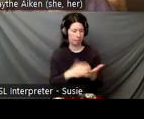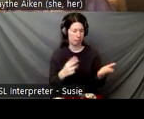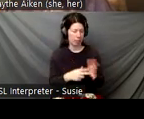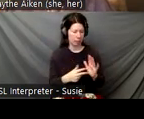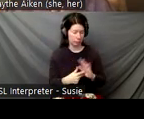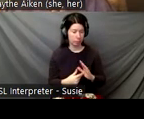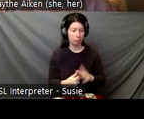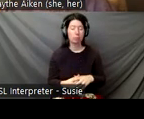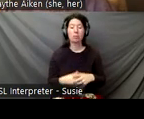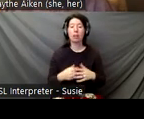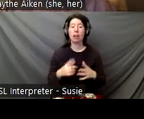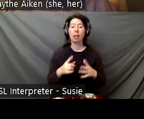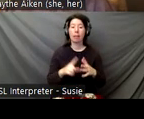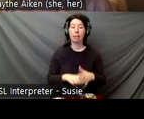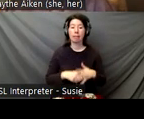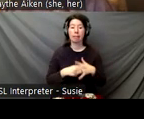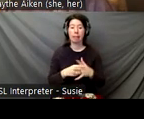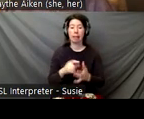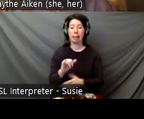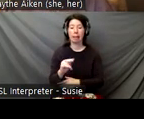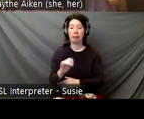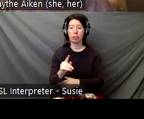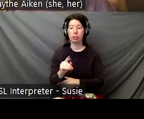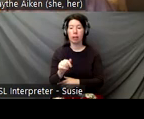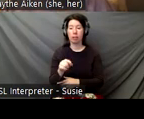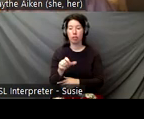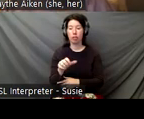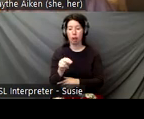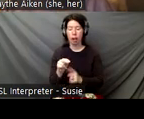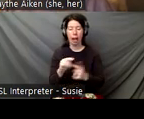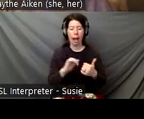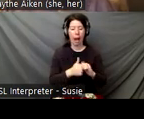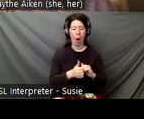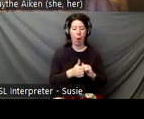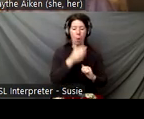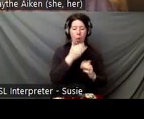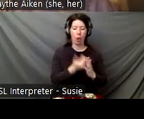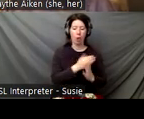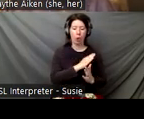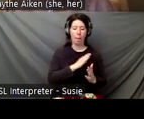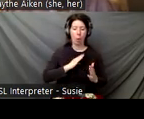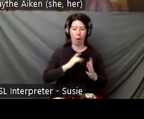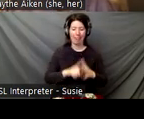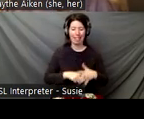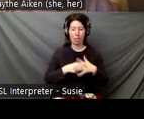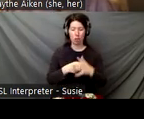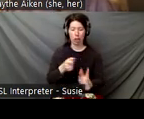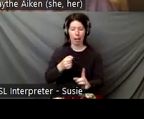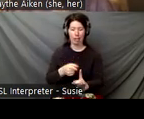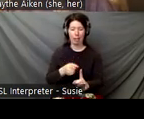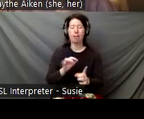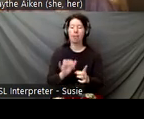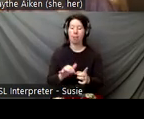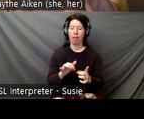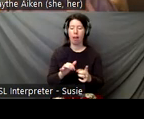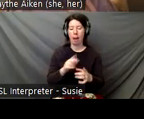the initiation. So how will the new board initiate the policy of, initiate the process of policy review?